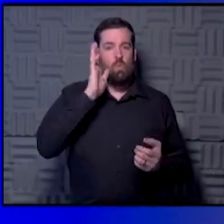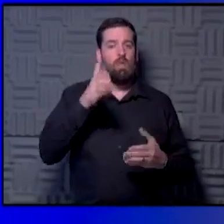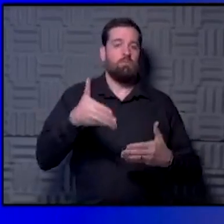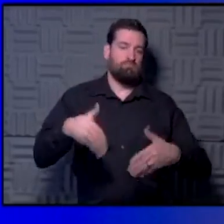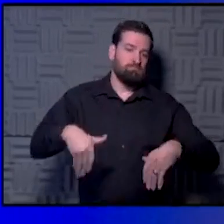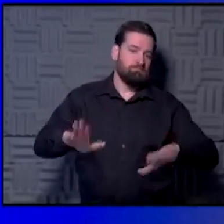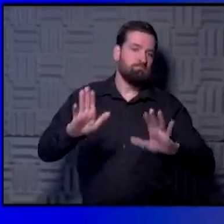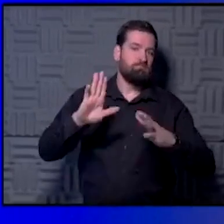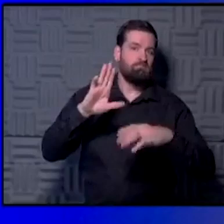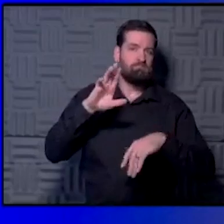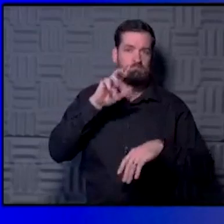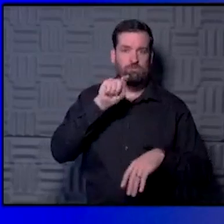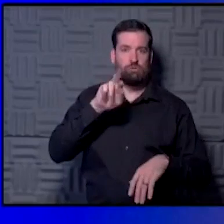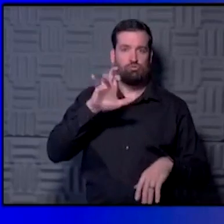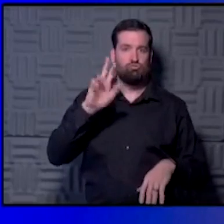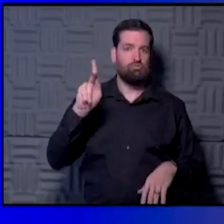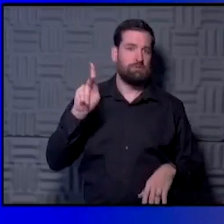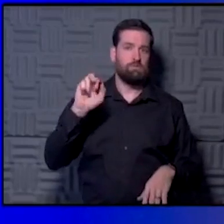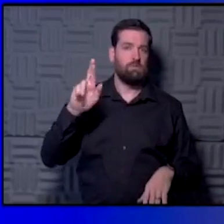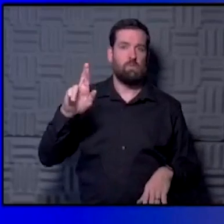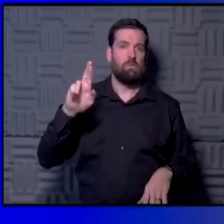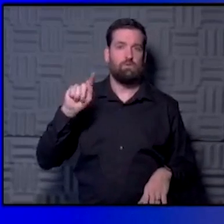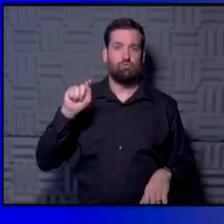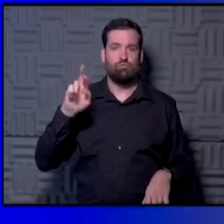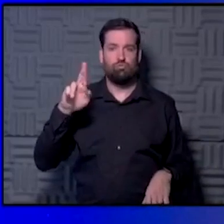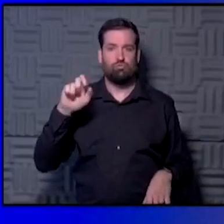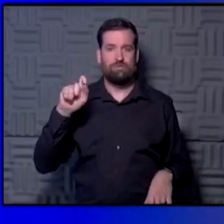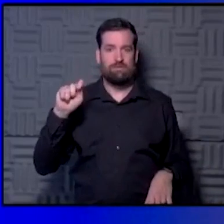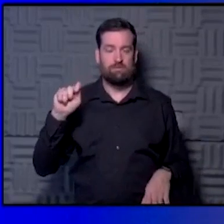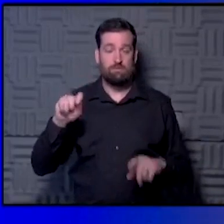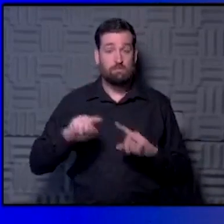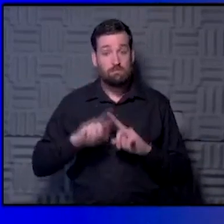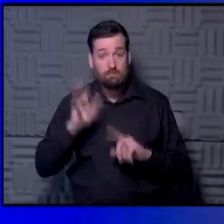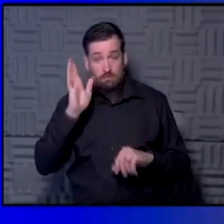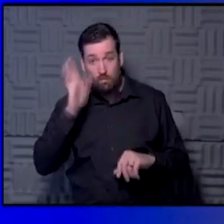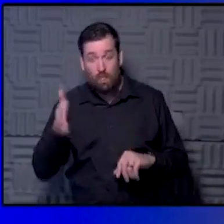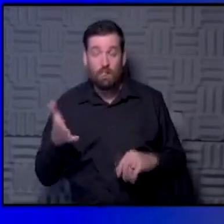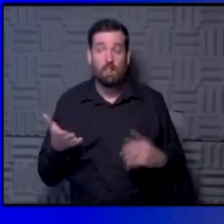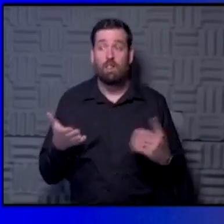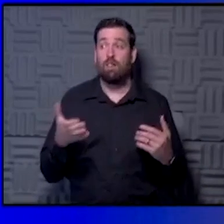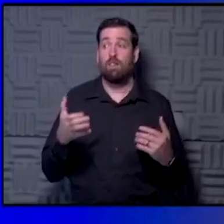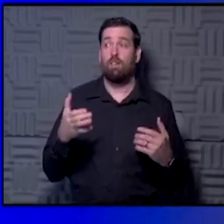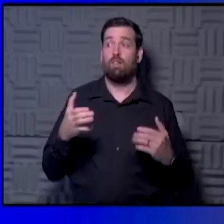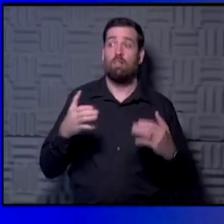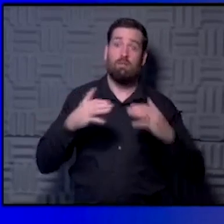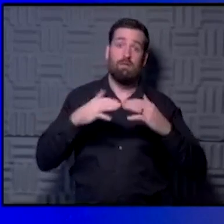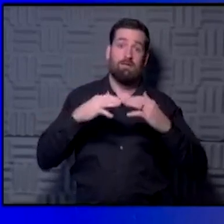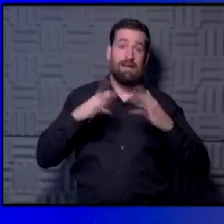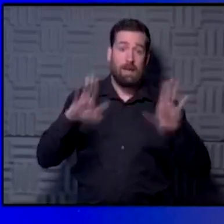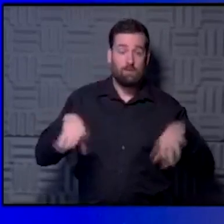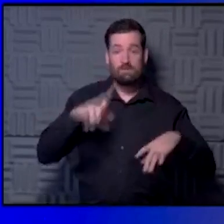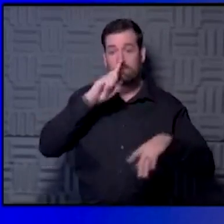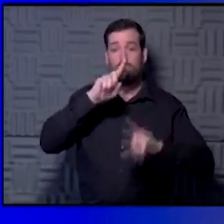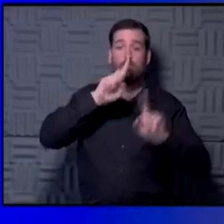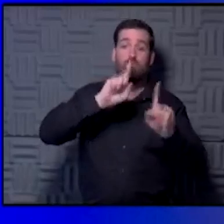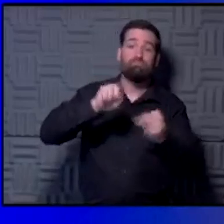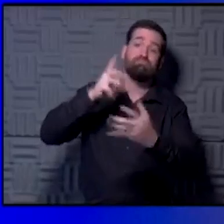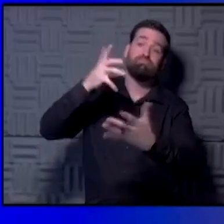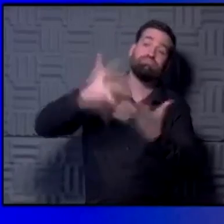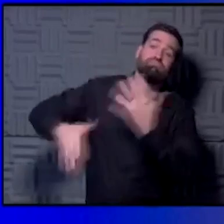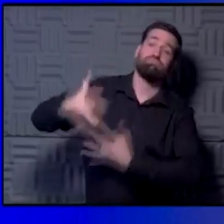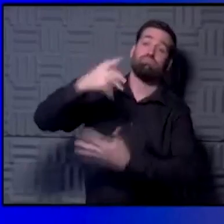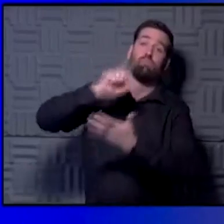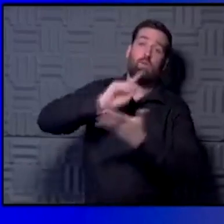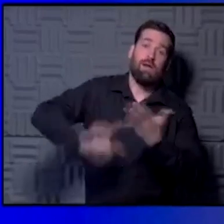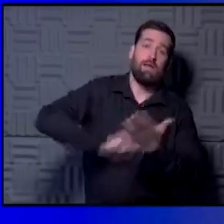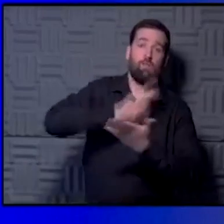go trick-or-treating. But I won't necessarily let them go to houses to hang out for an hour or two and